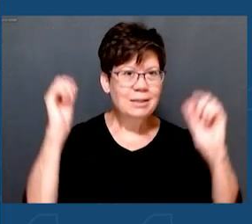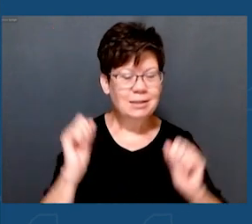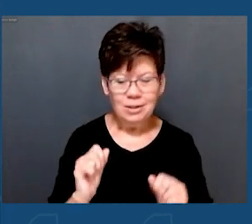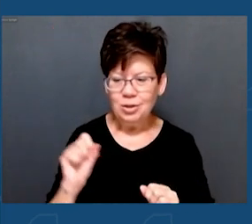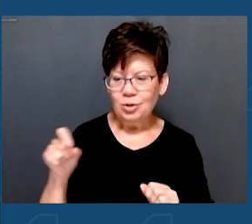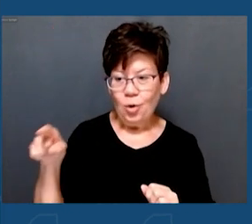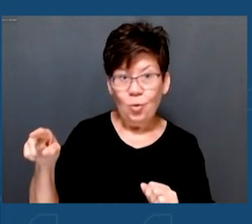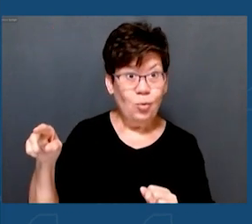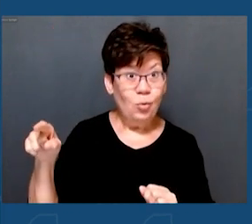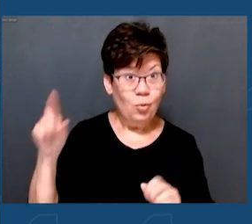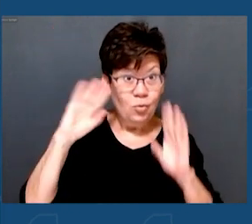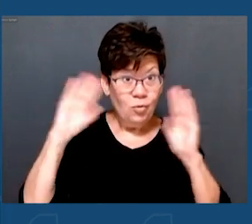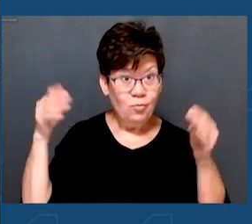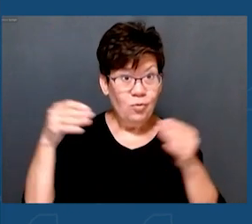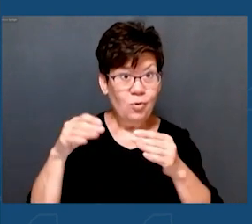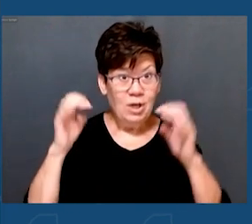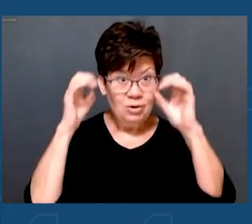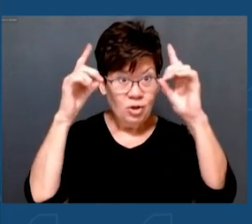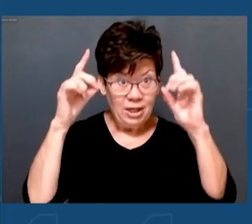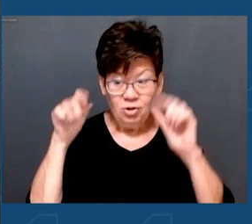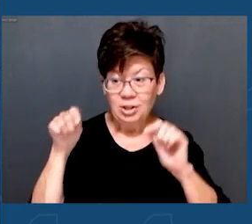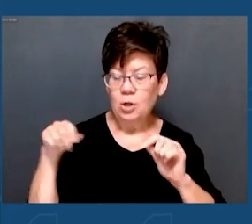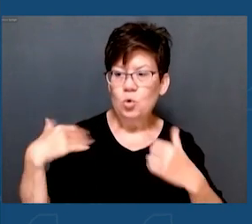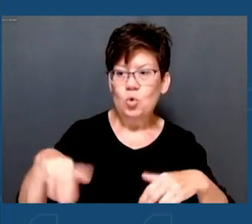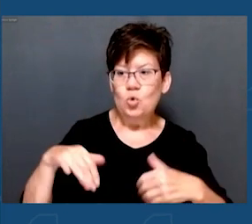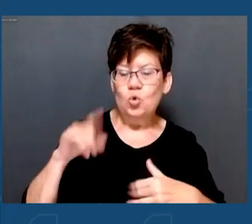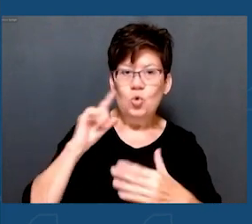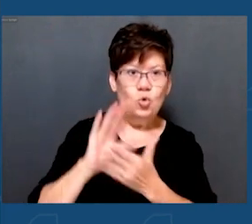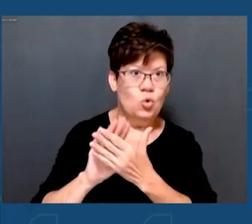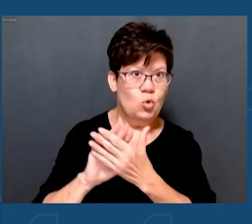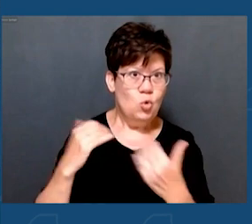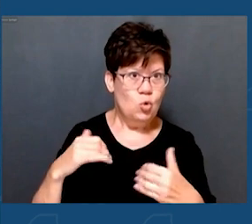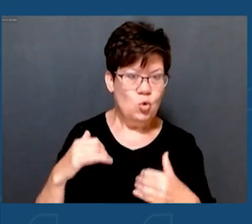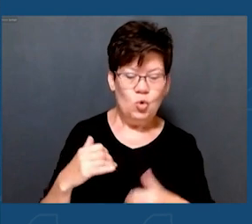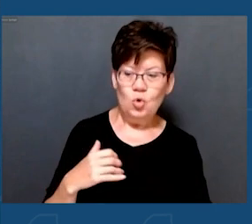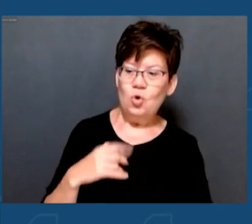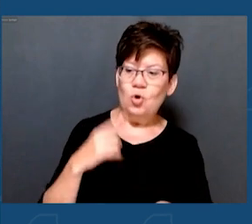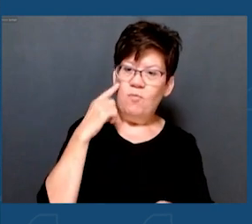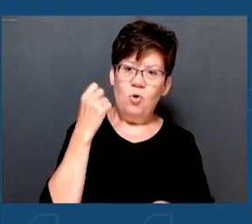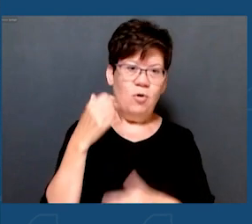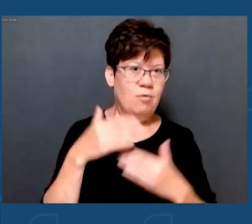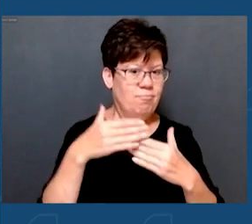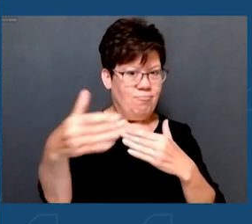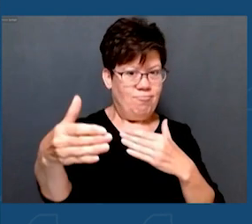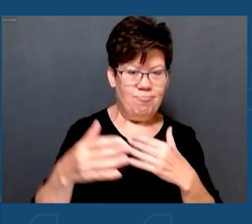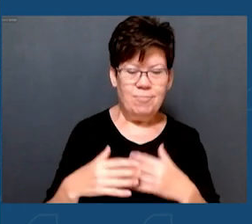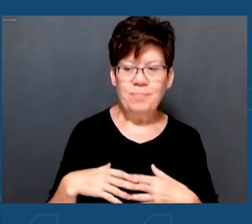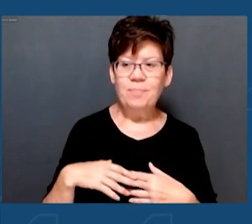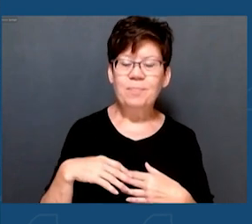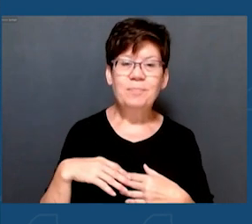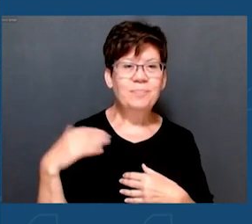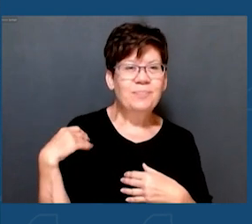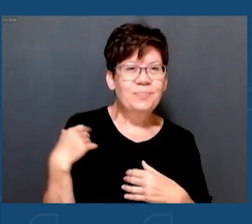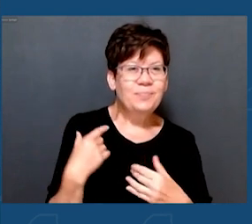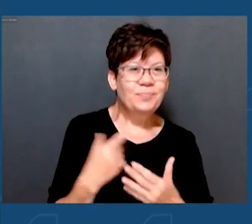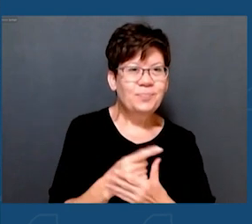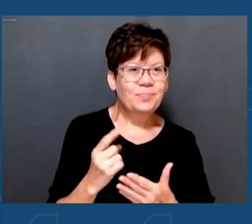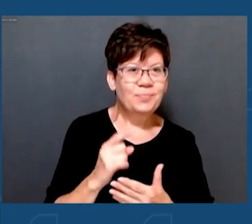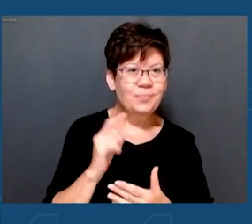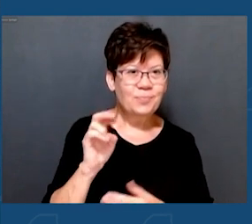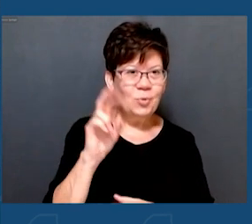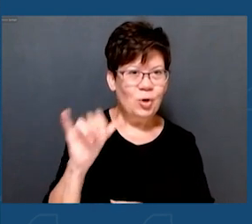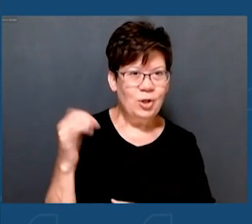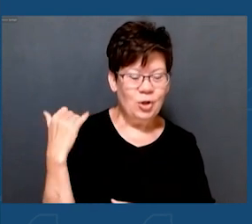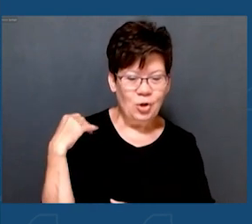on education to make that happen for generations to come. We were honored earlier this week when Governor Hochul spoke at